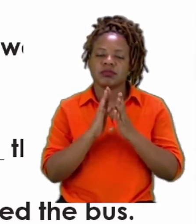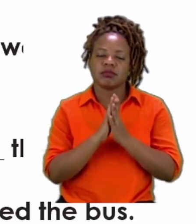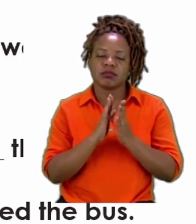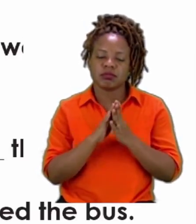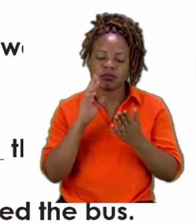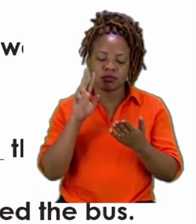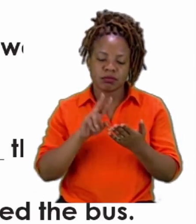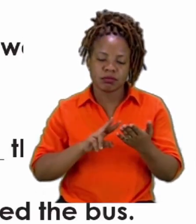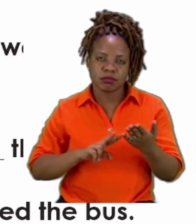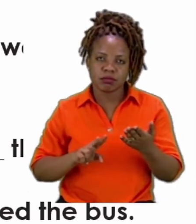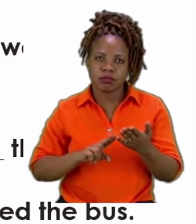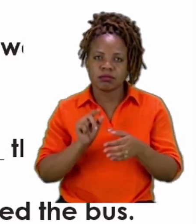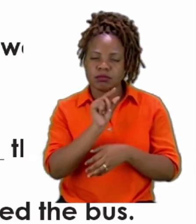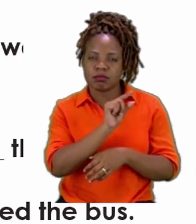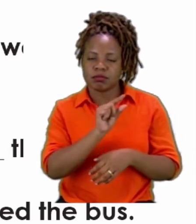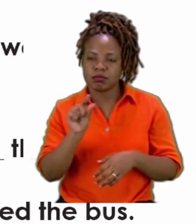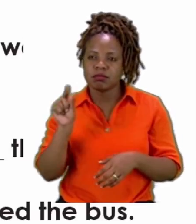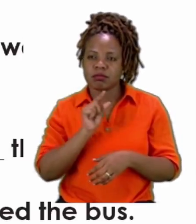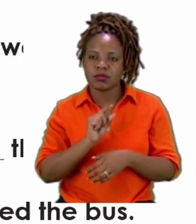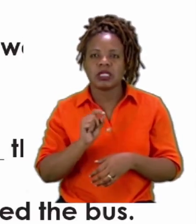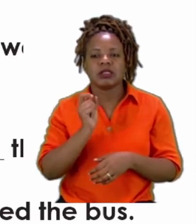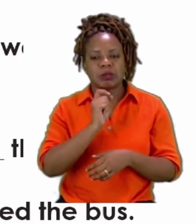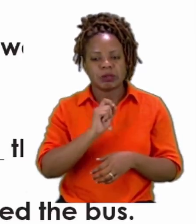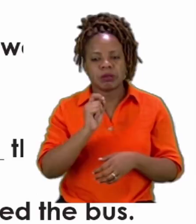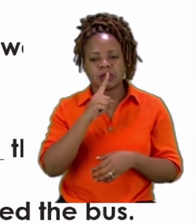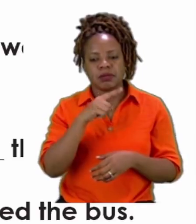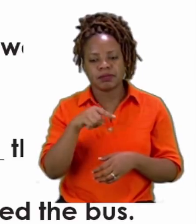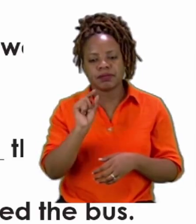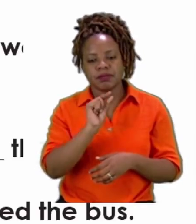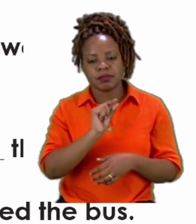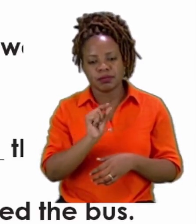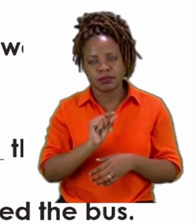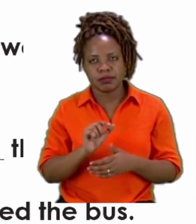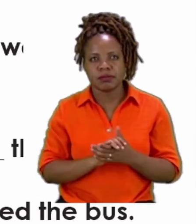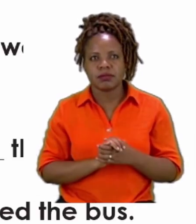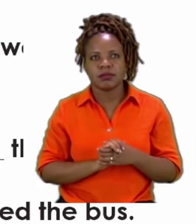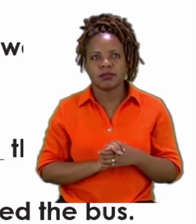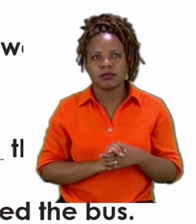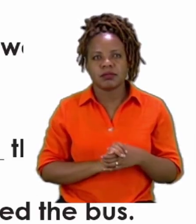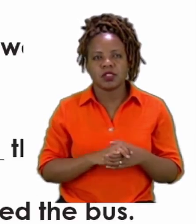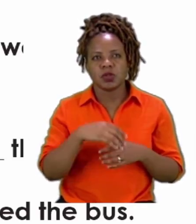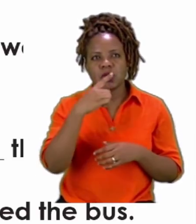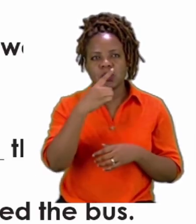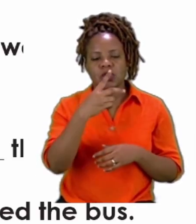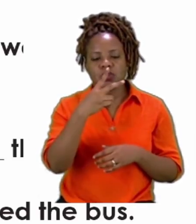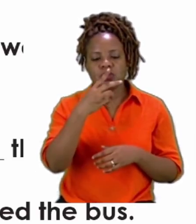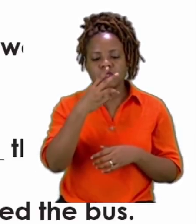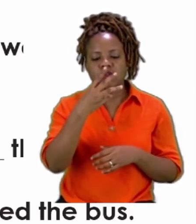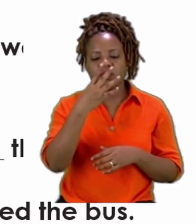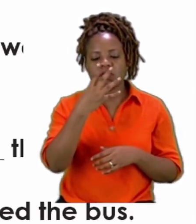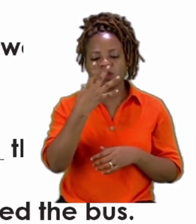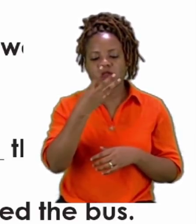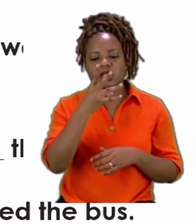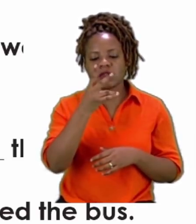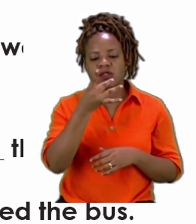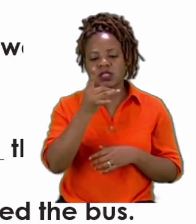and fill in the correct word. The rest of them on the top, you are going to be doing by